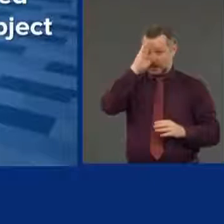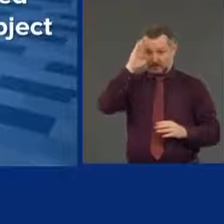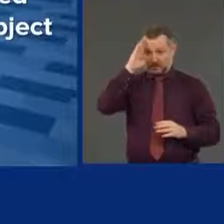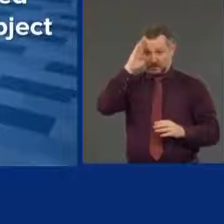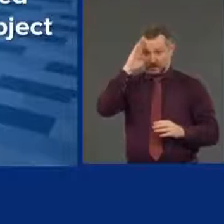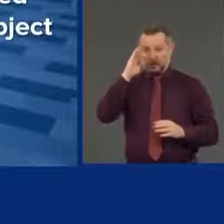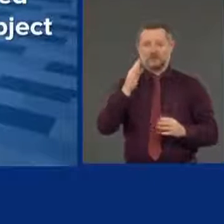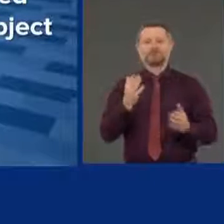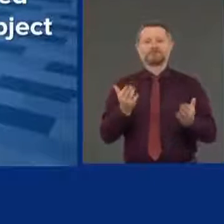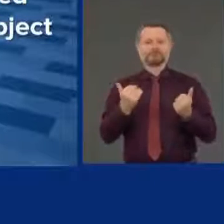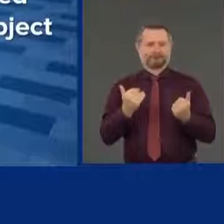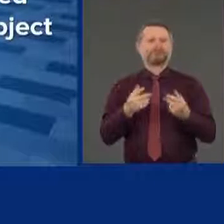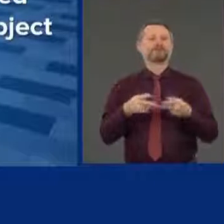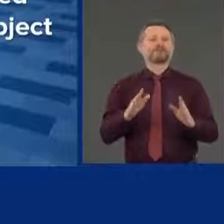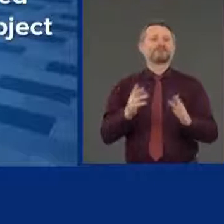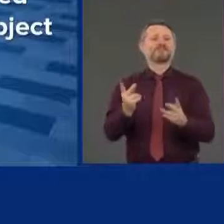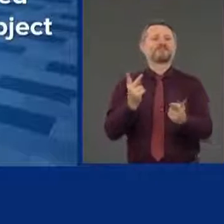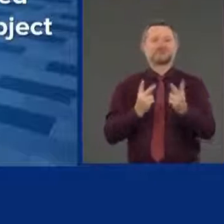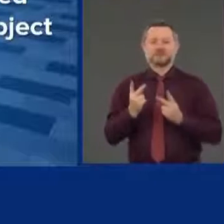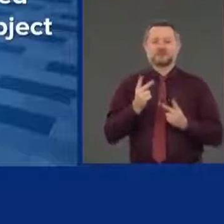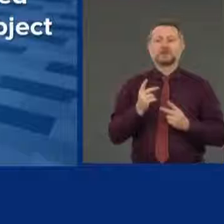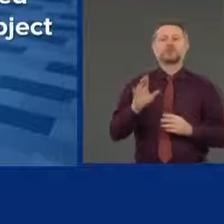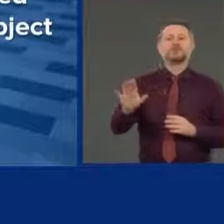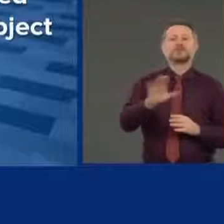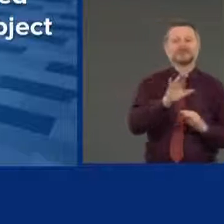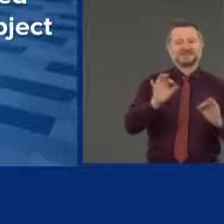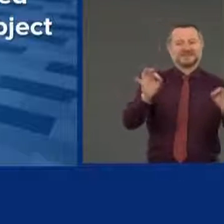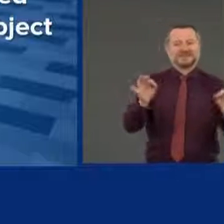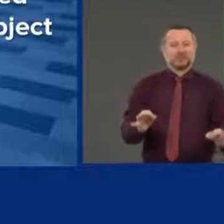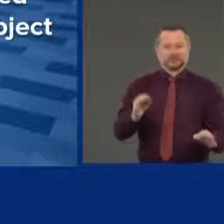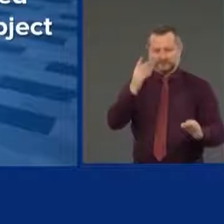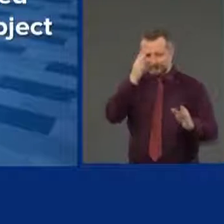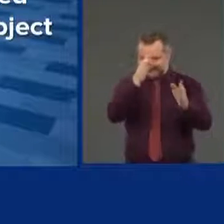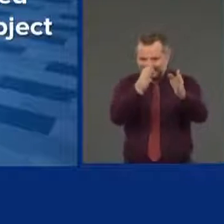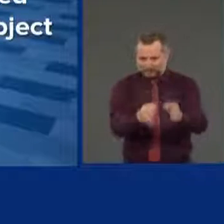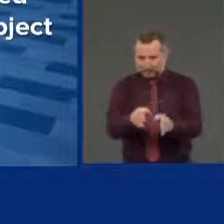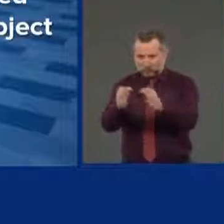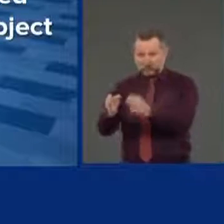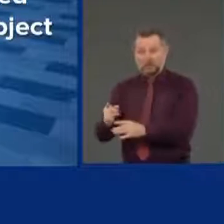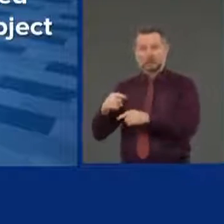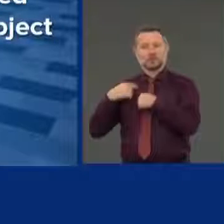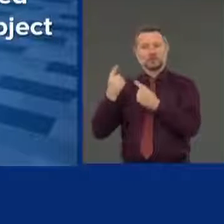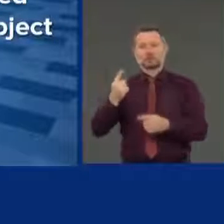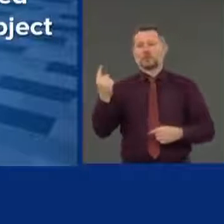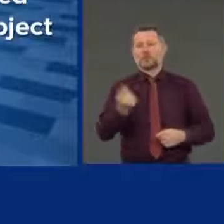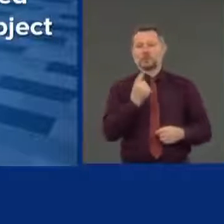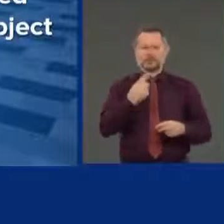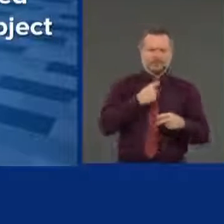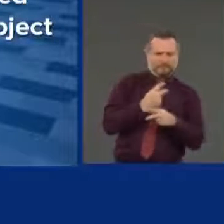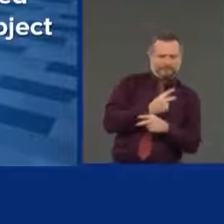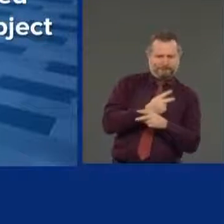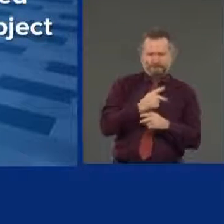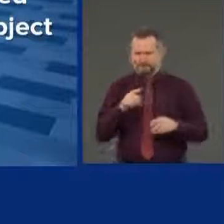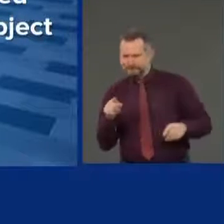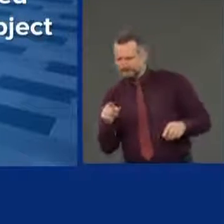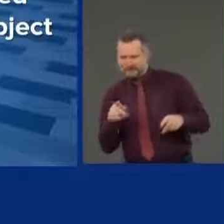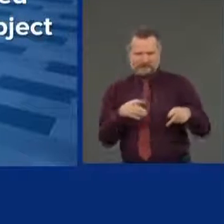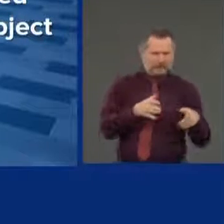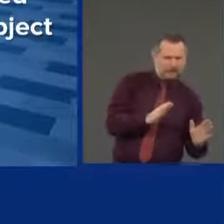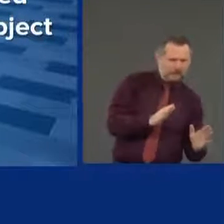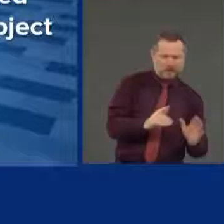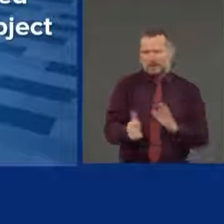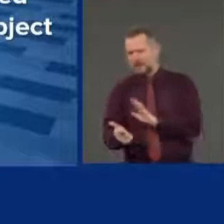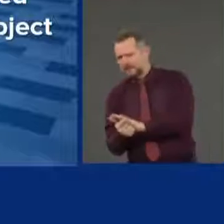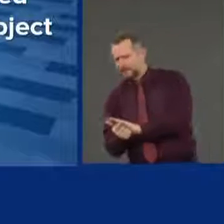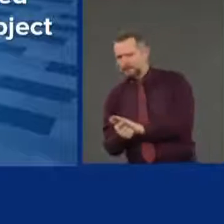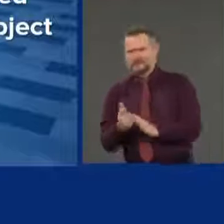discretion. This was always a balance of public health versus the